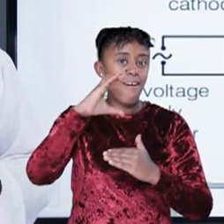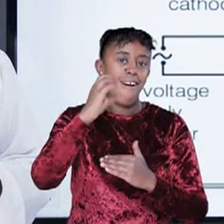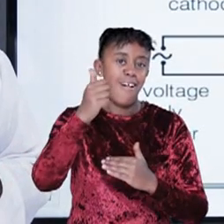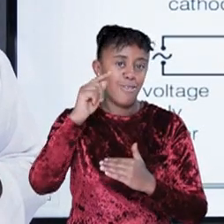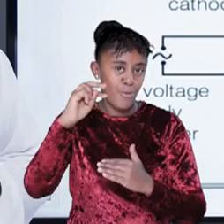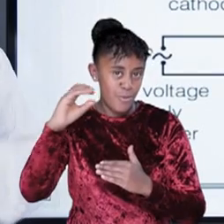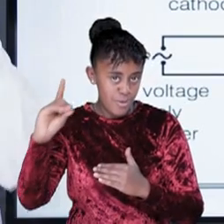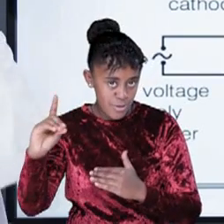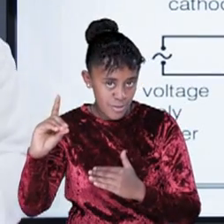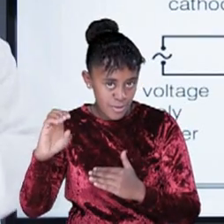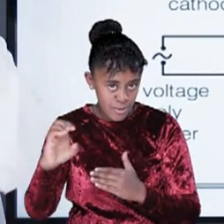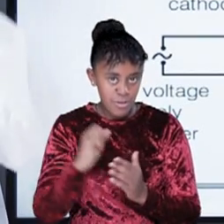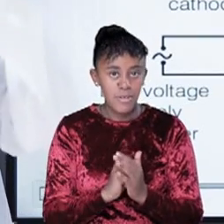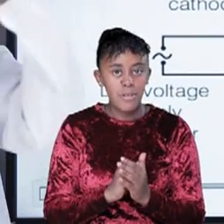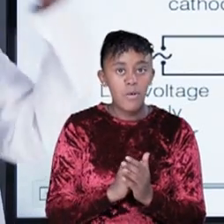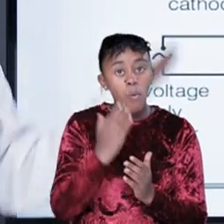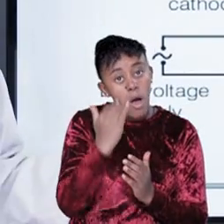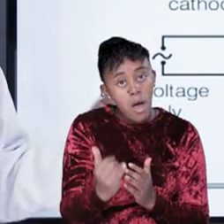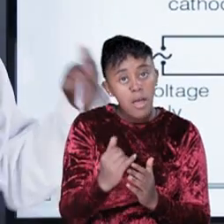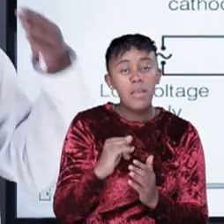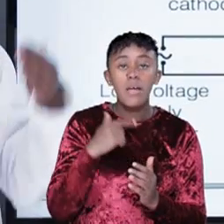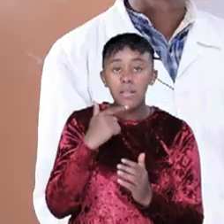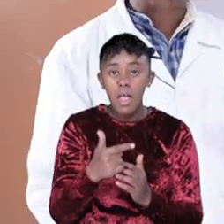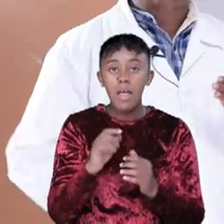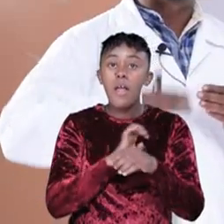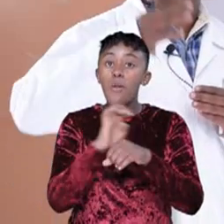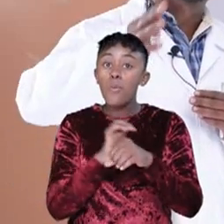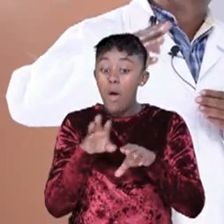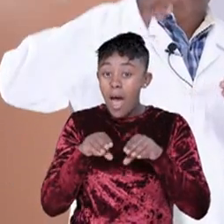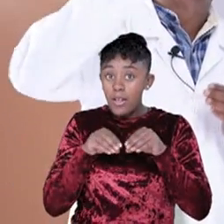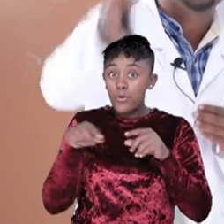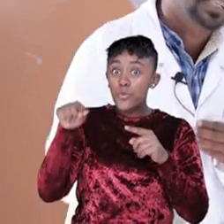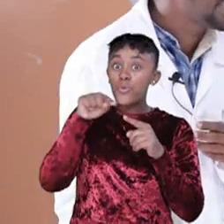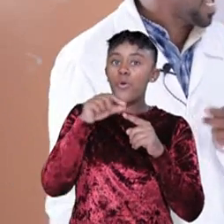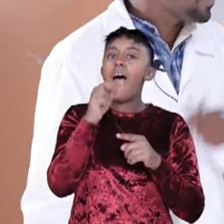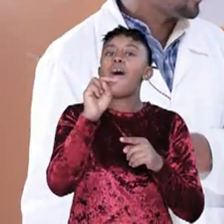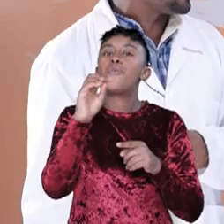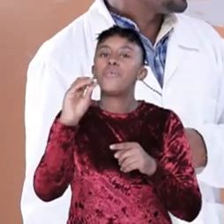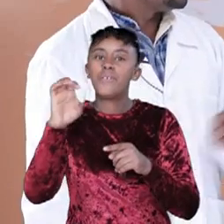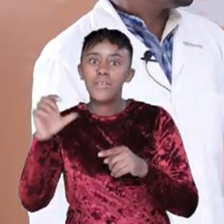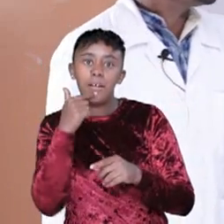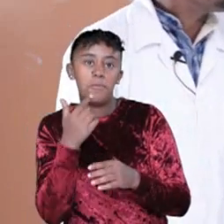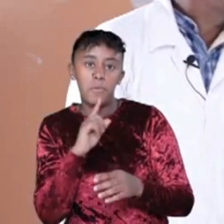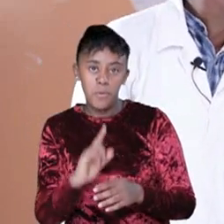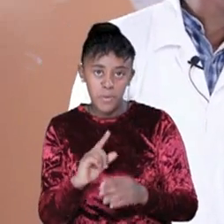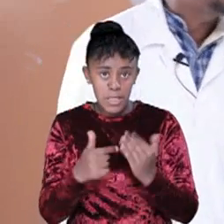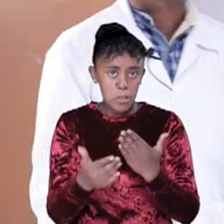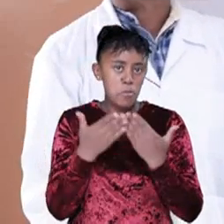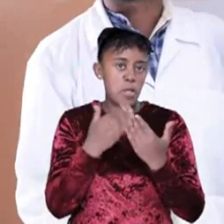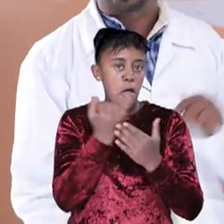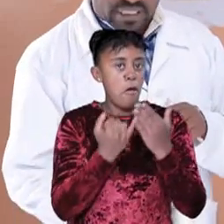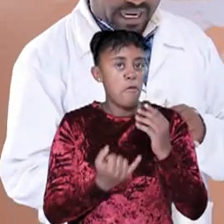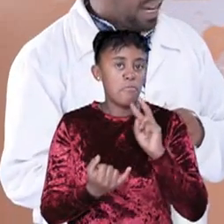cathode. This is the reason why I say electron is attracted toward the anode. This is simple